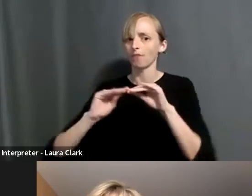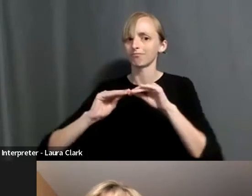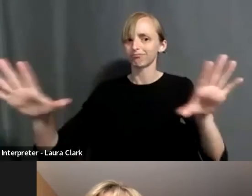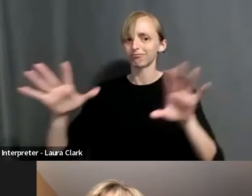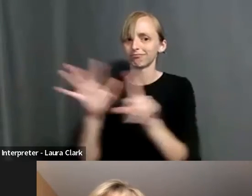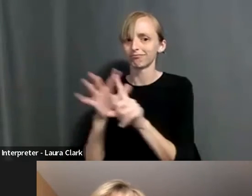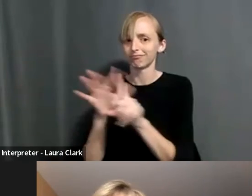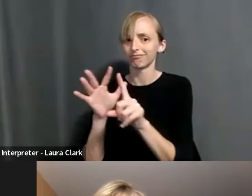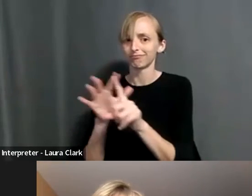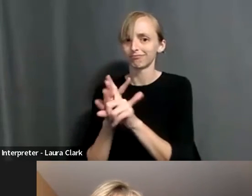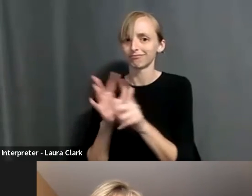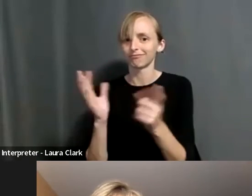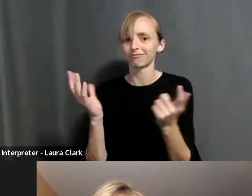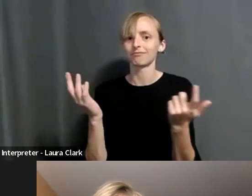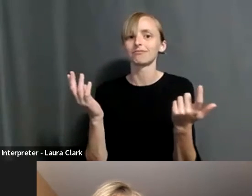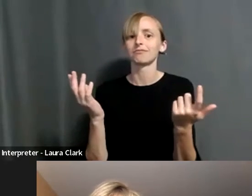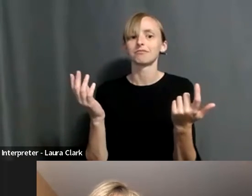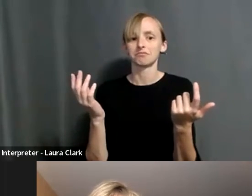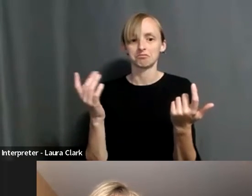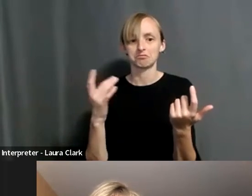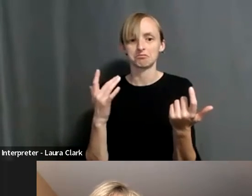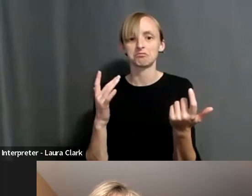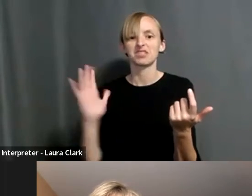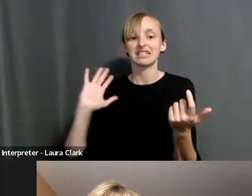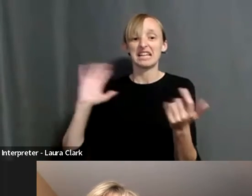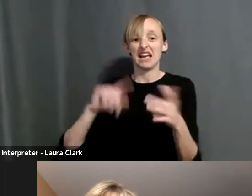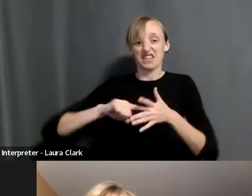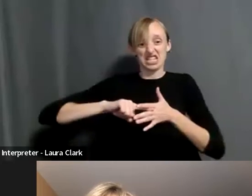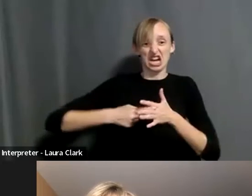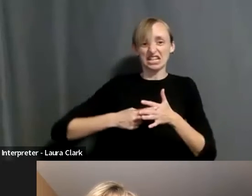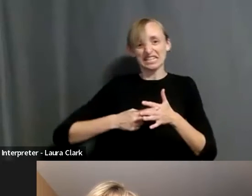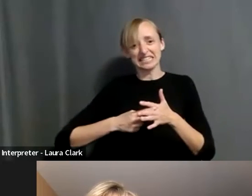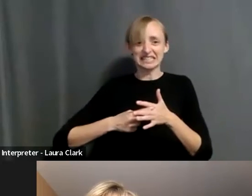popular sport, and people can have a lot of success with it early on.